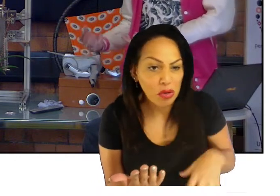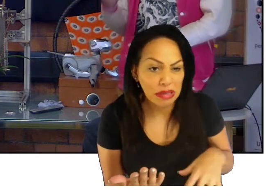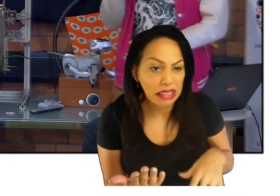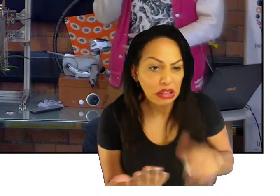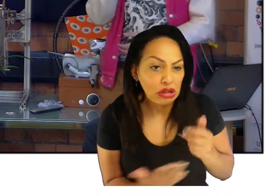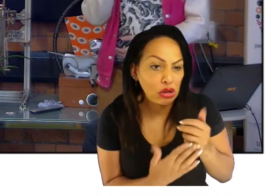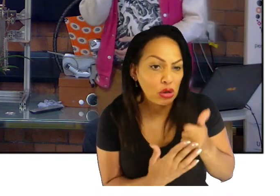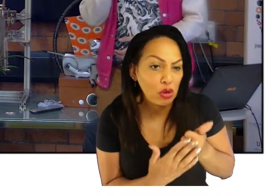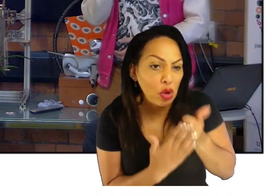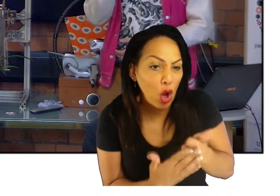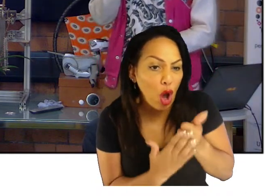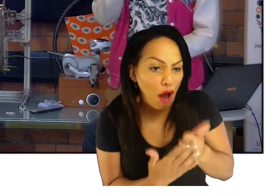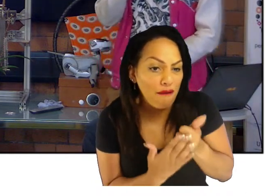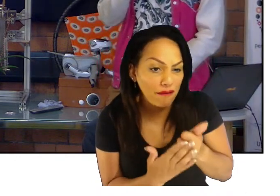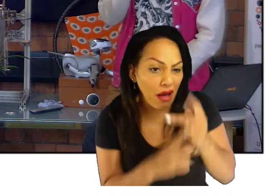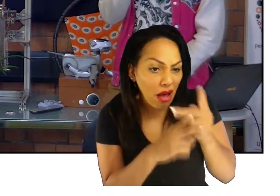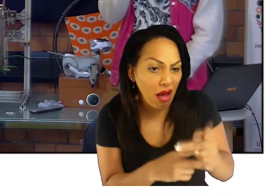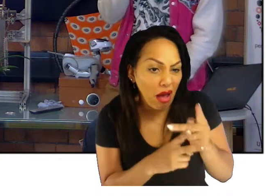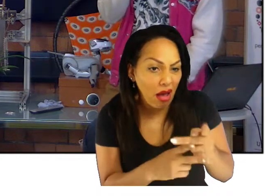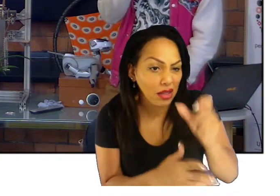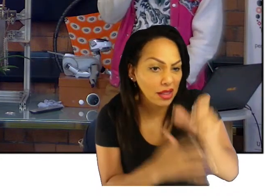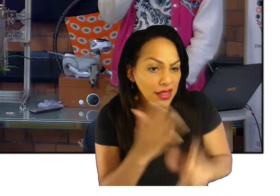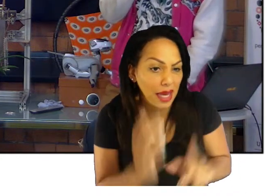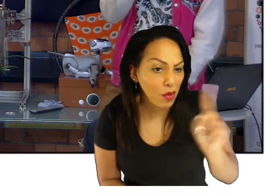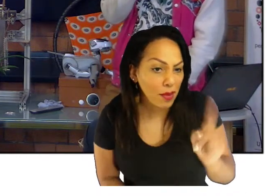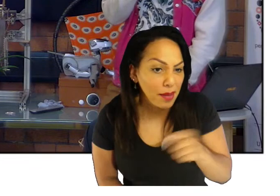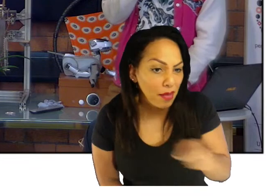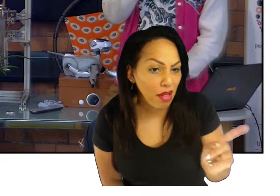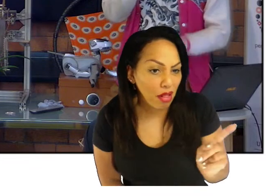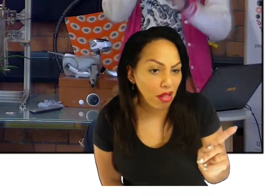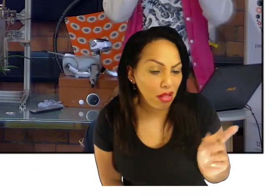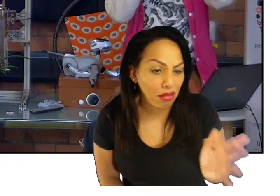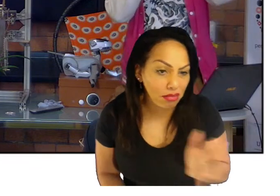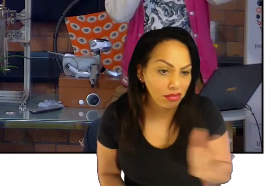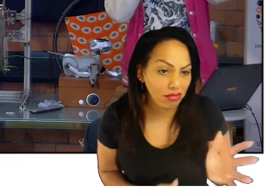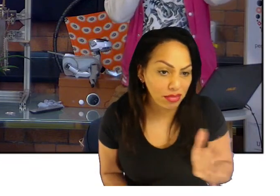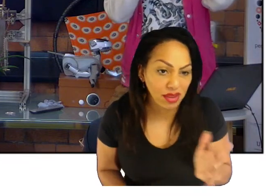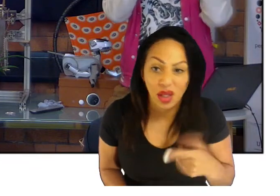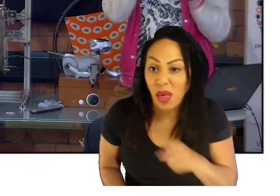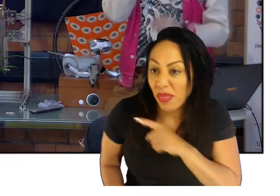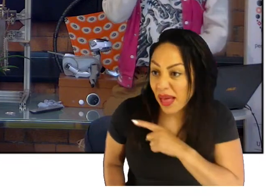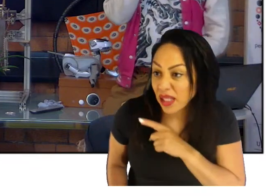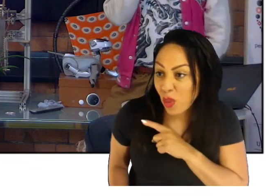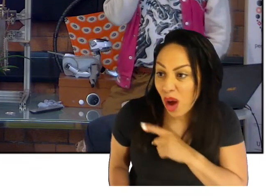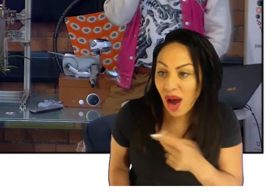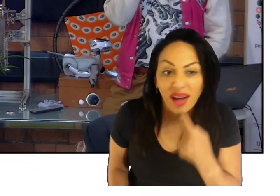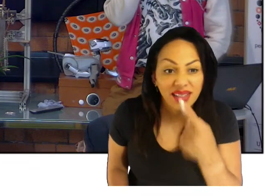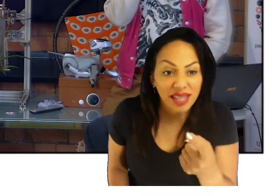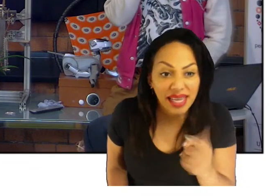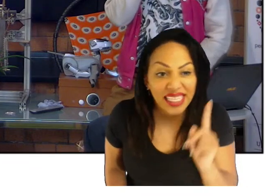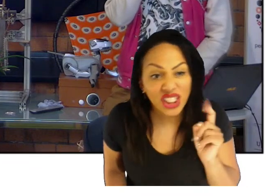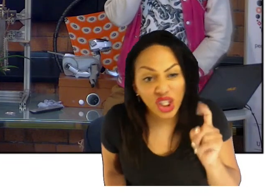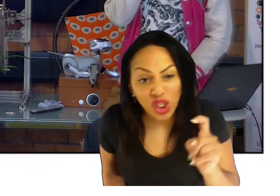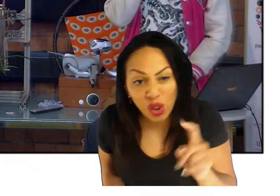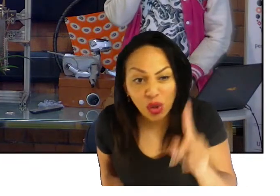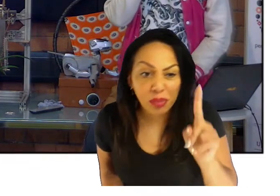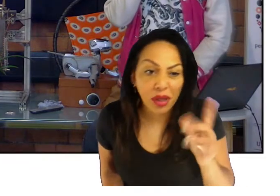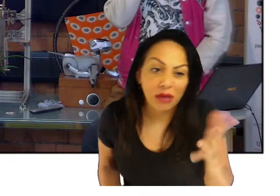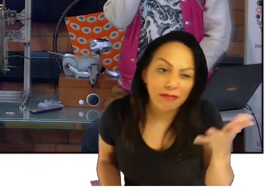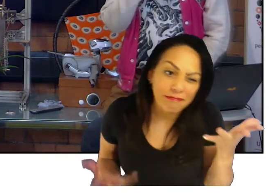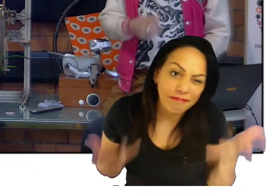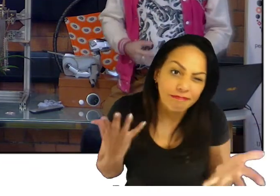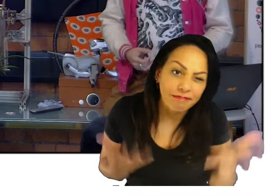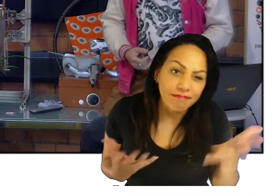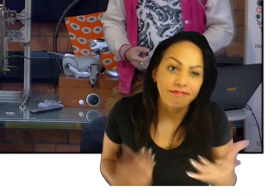mean. that makes sense. Is there any final questions from the room? Yeah, one at the back,